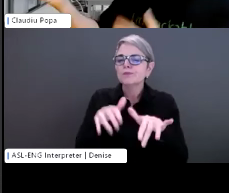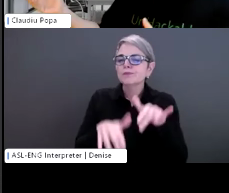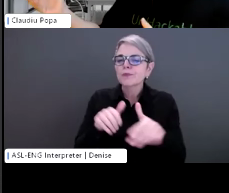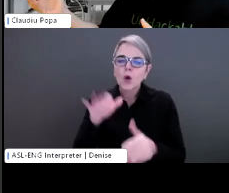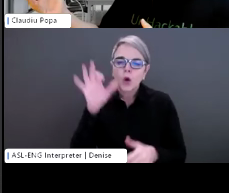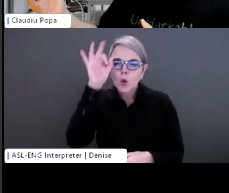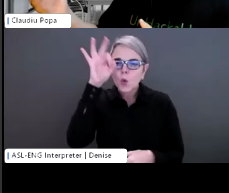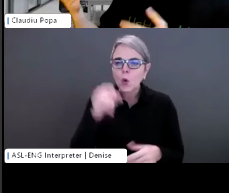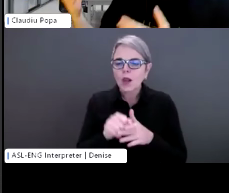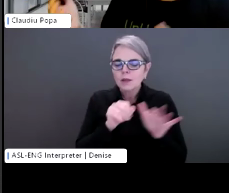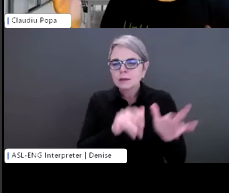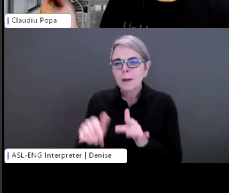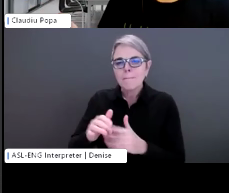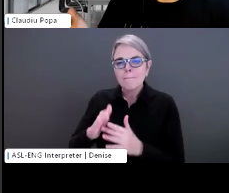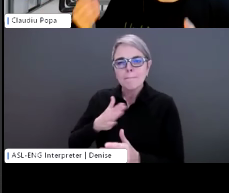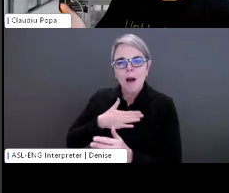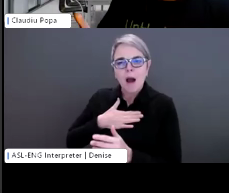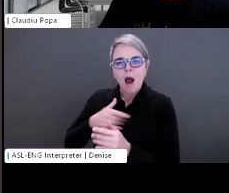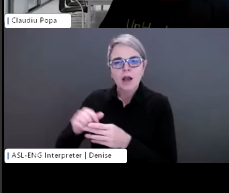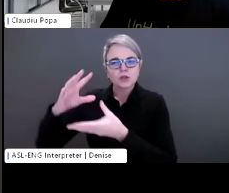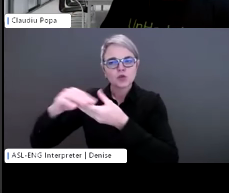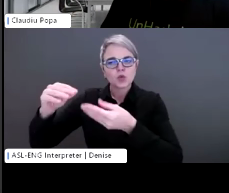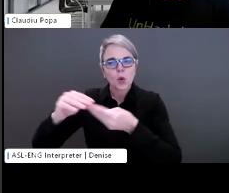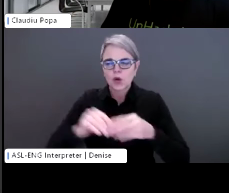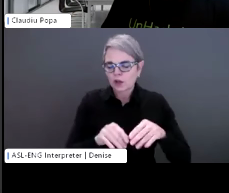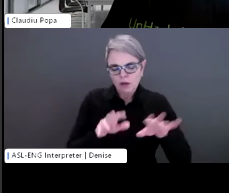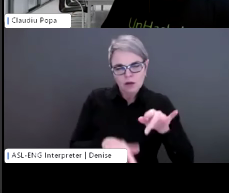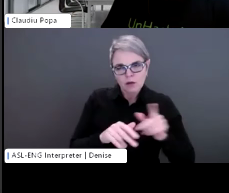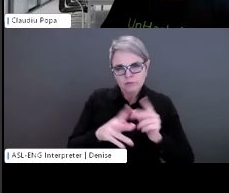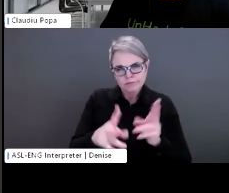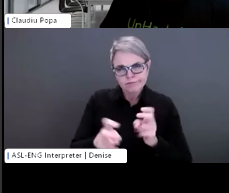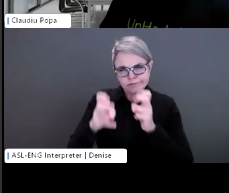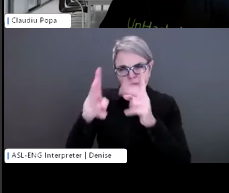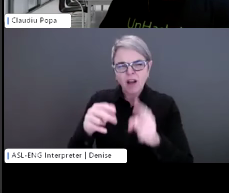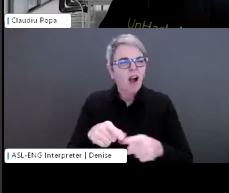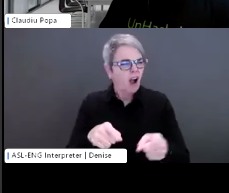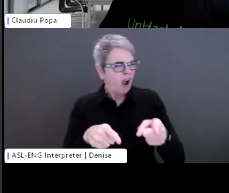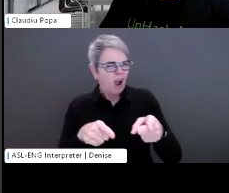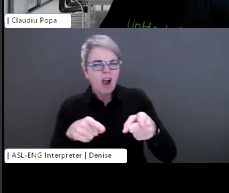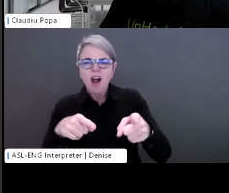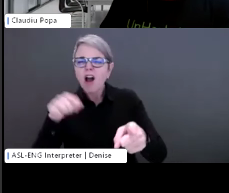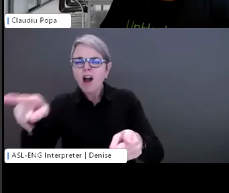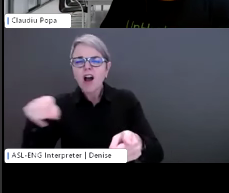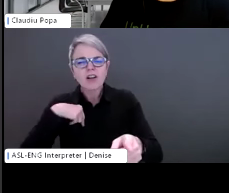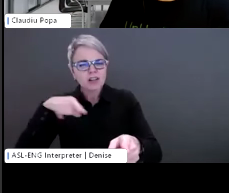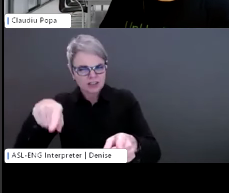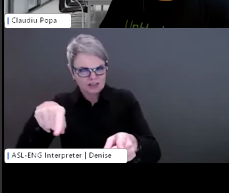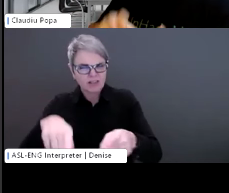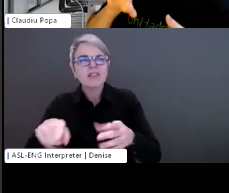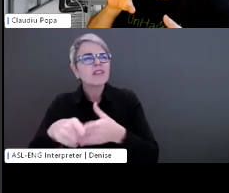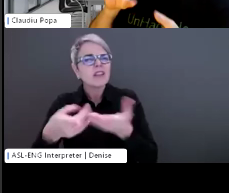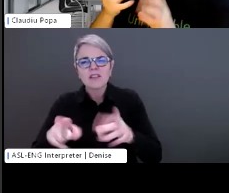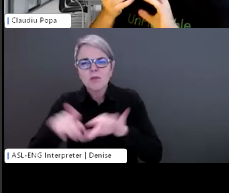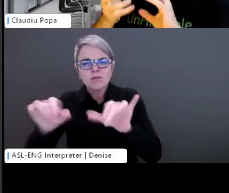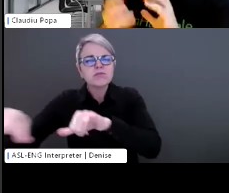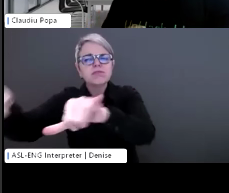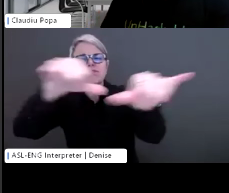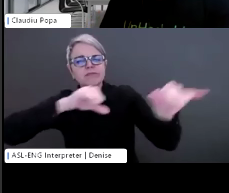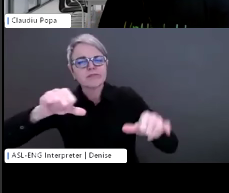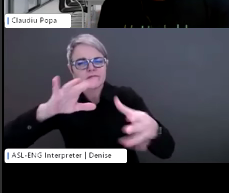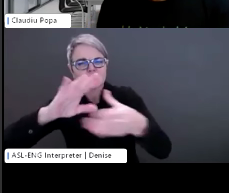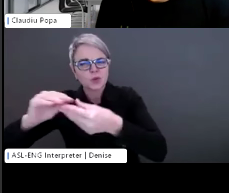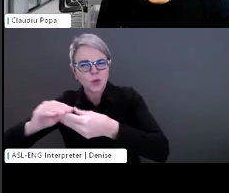find out that somebody else has been presented with the same malicious scenario. So I want to have a